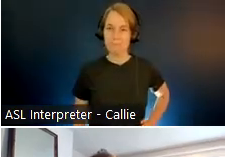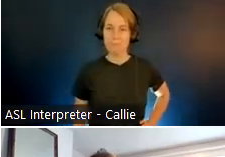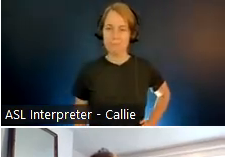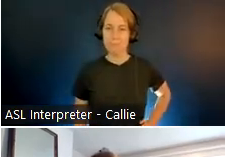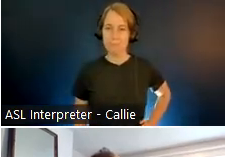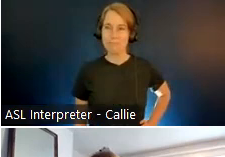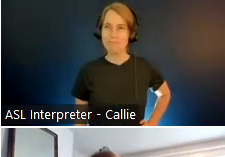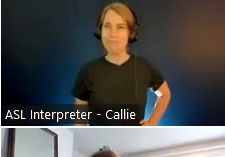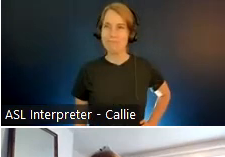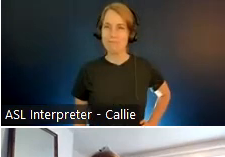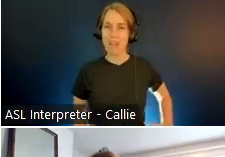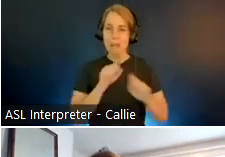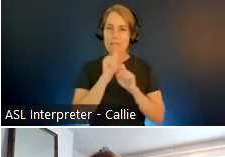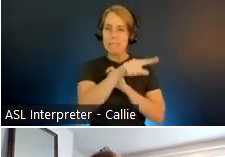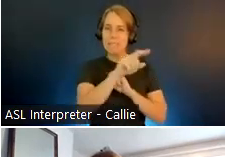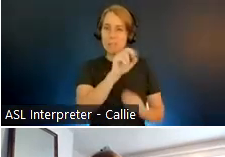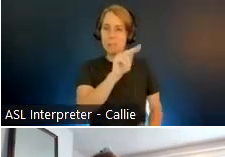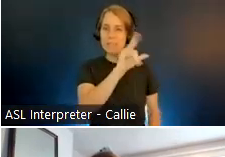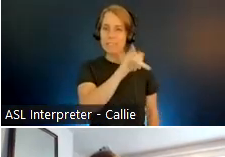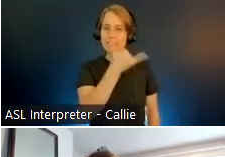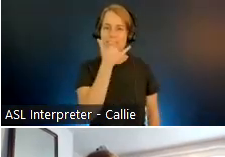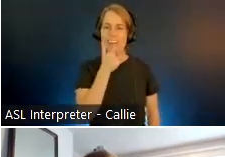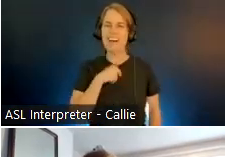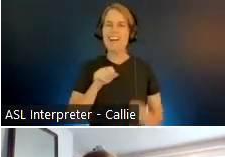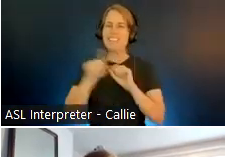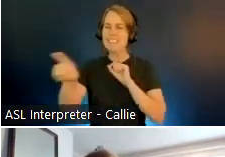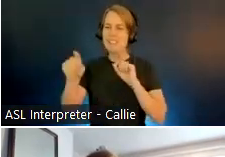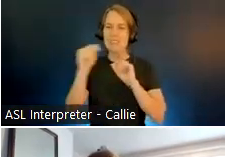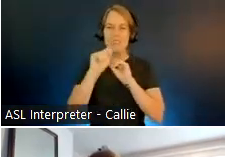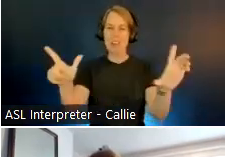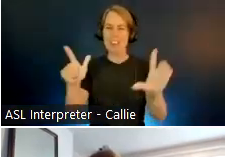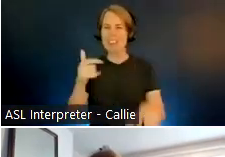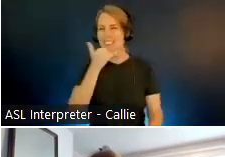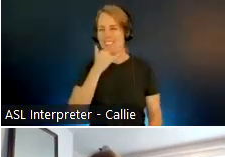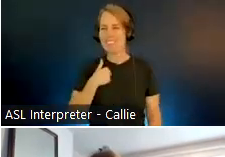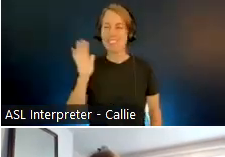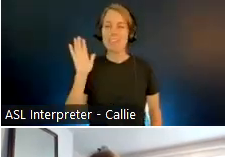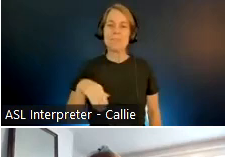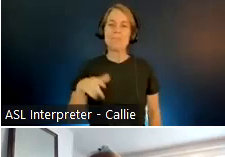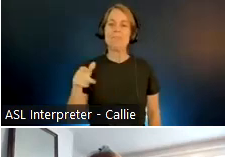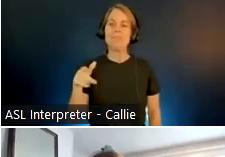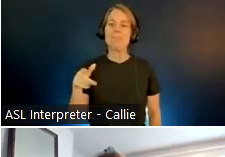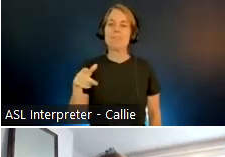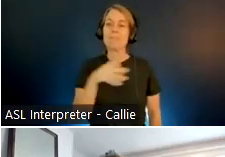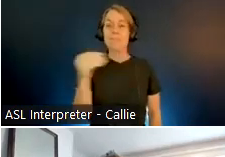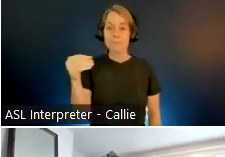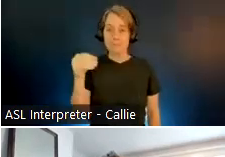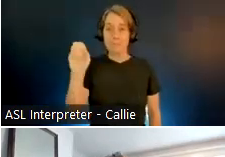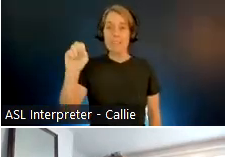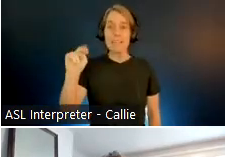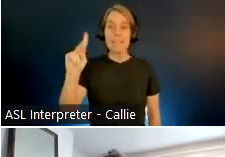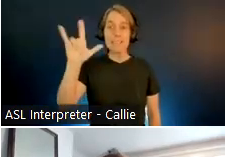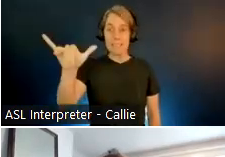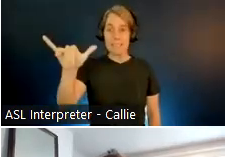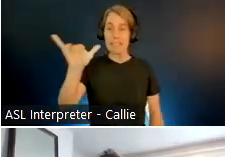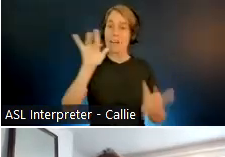I just sent that to Sandy. And then we've got Sandy's Sandy's contact information that she